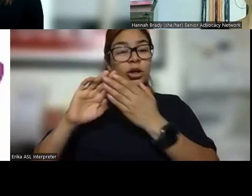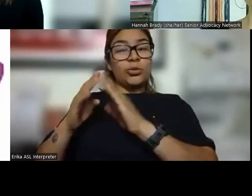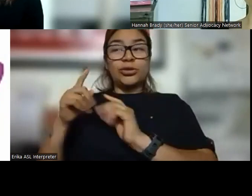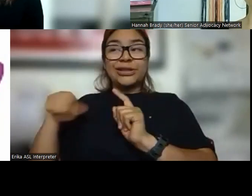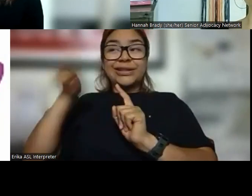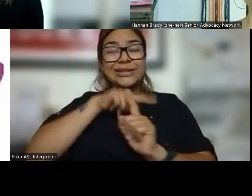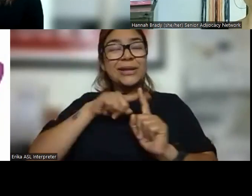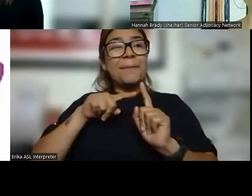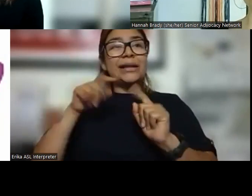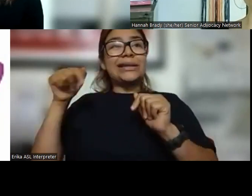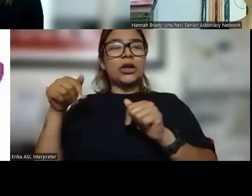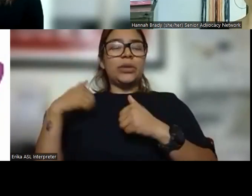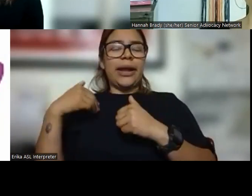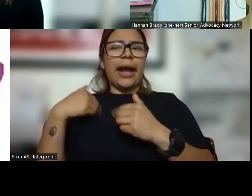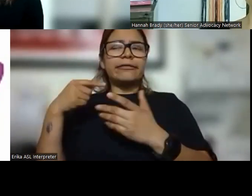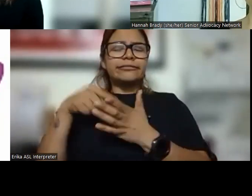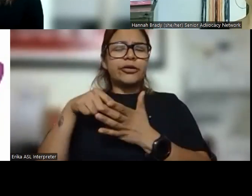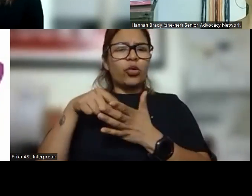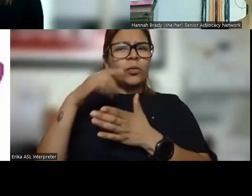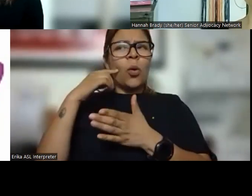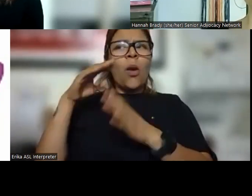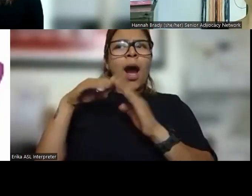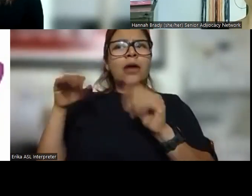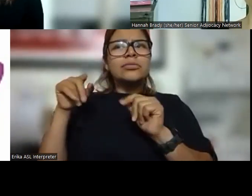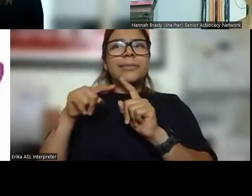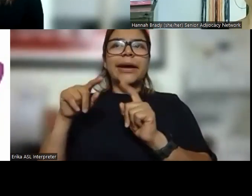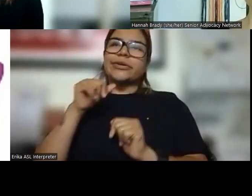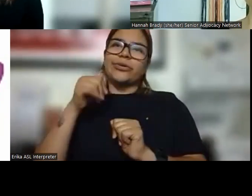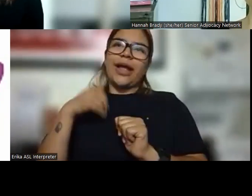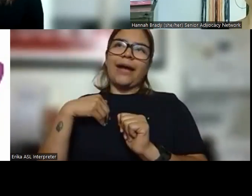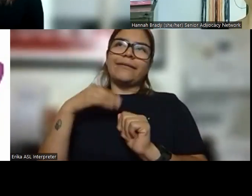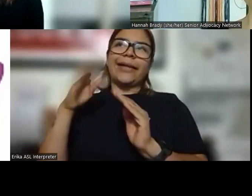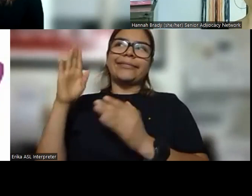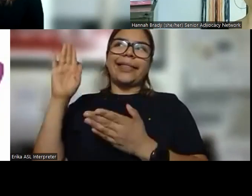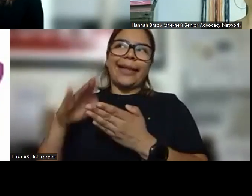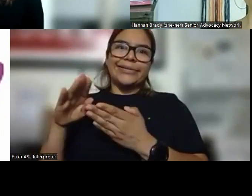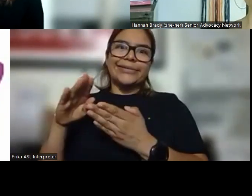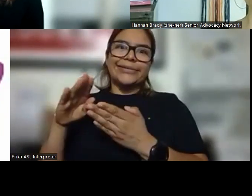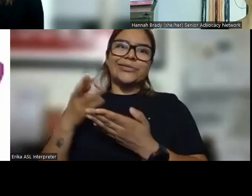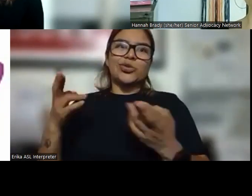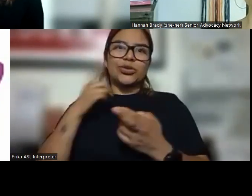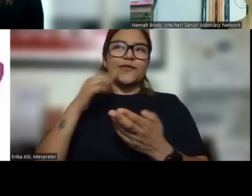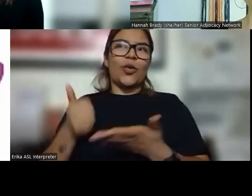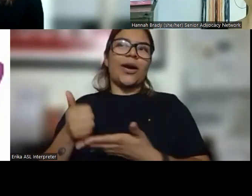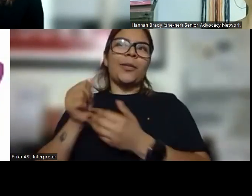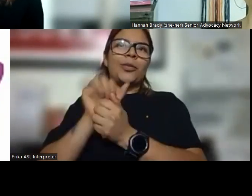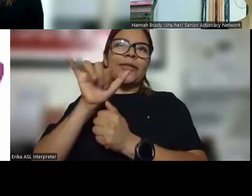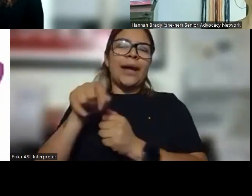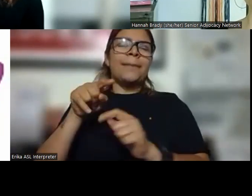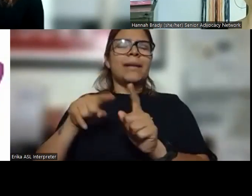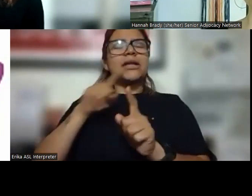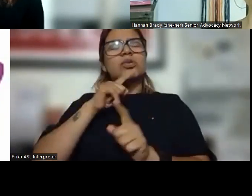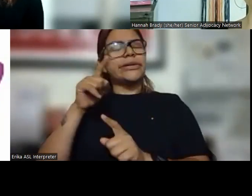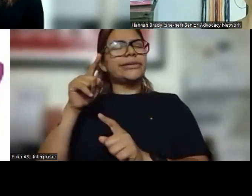of affordable housing and certainly less permanent supportive housing available that it's impossible for people who are